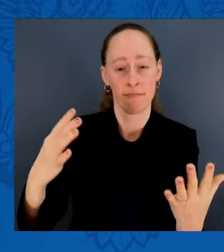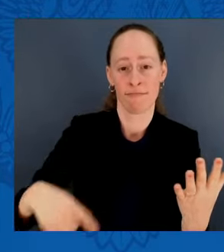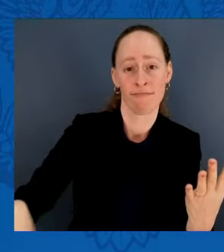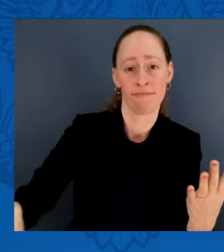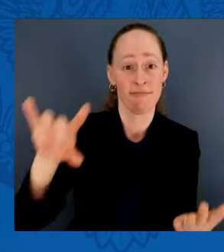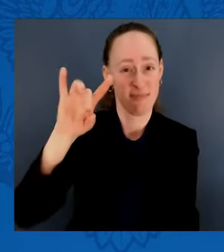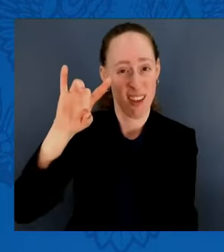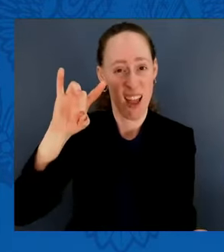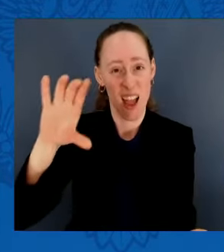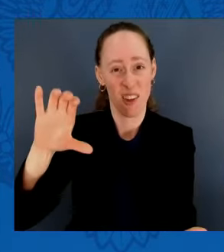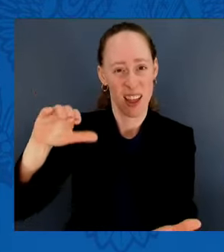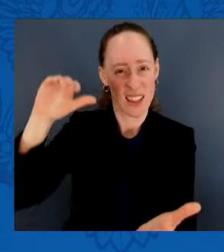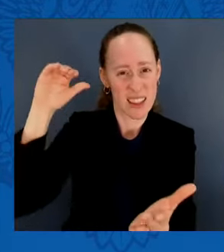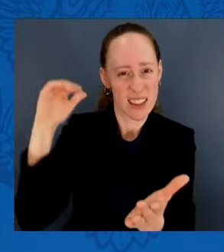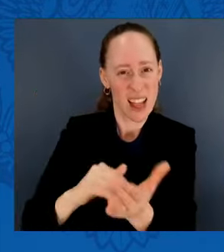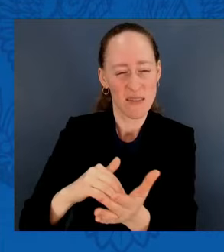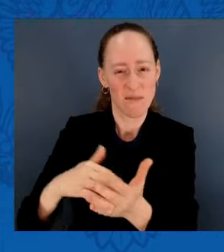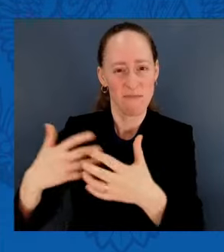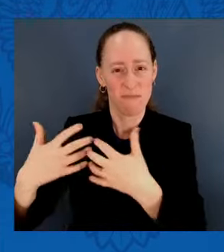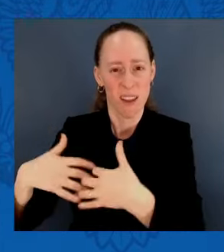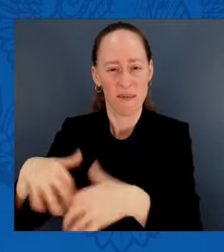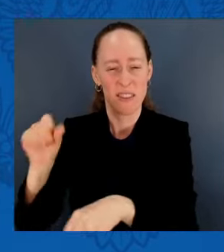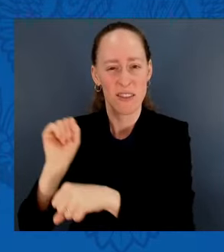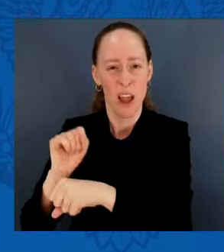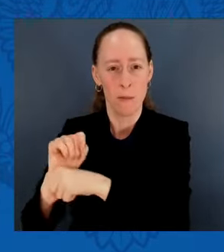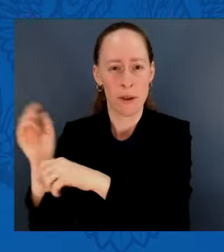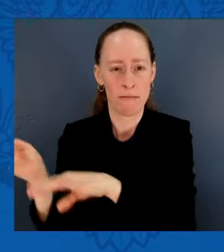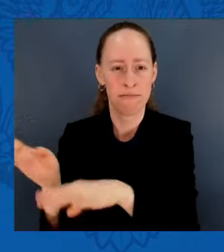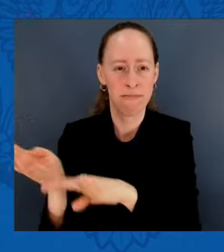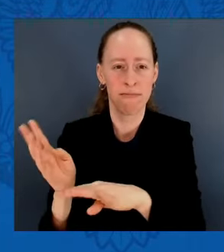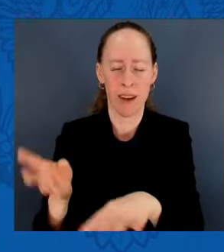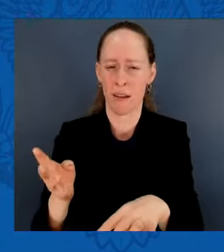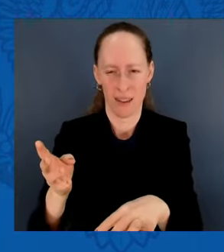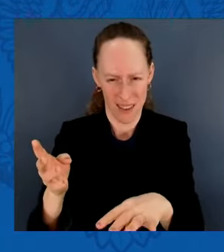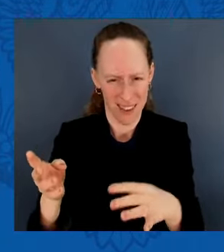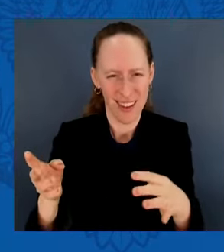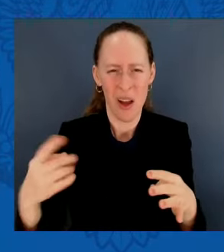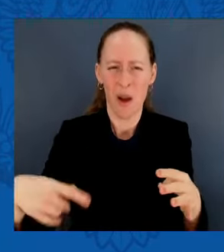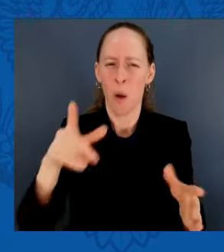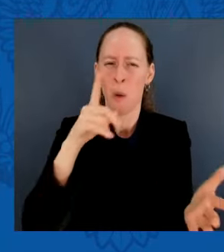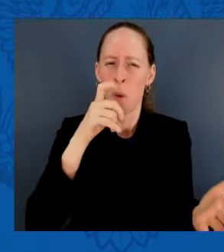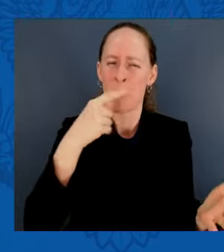Where is it written we can't be the manufacturing capital of the world? We are, we will.